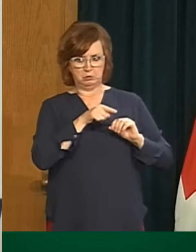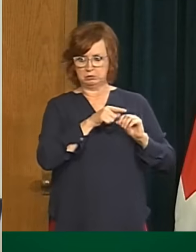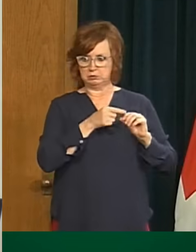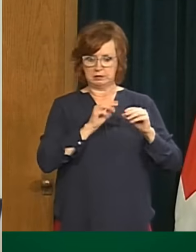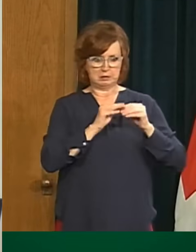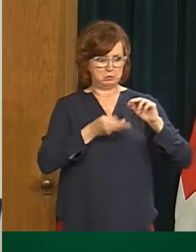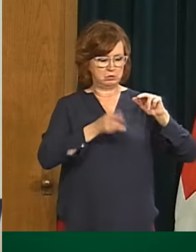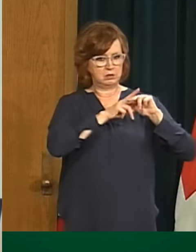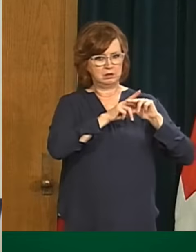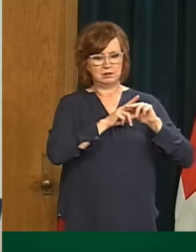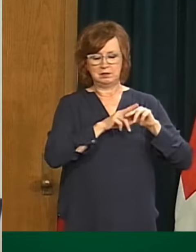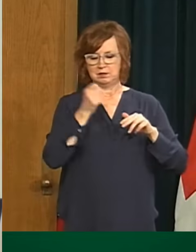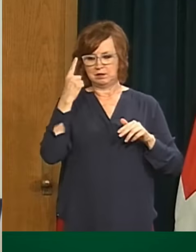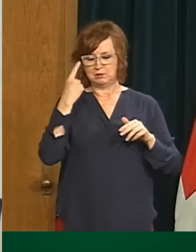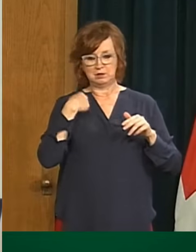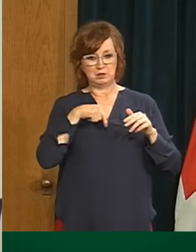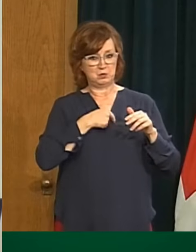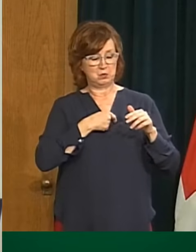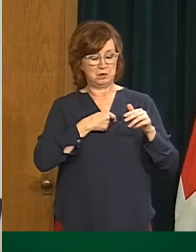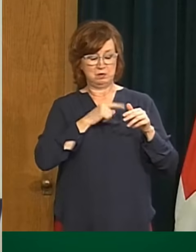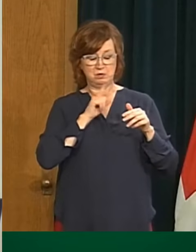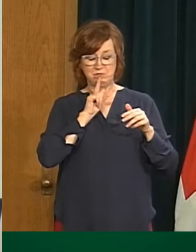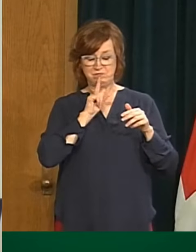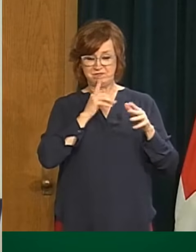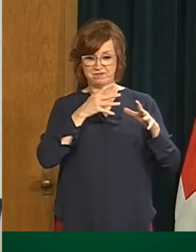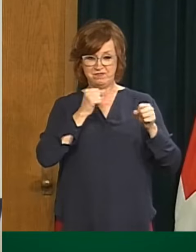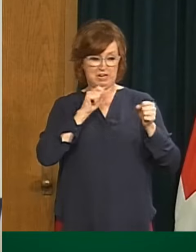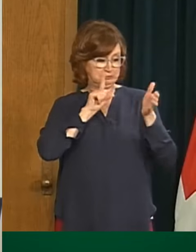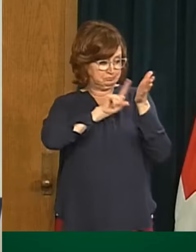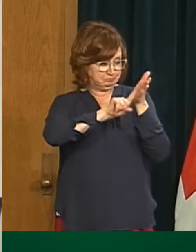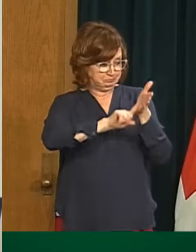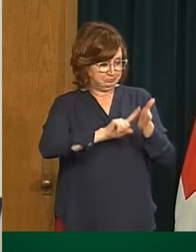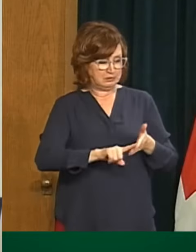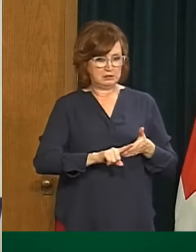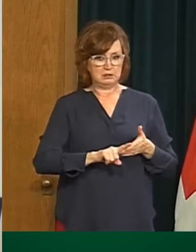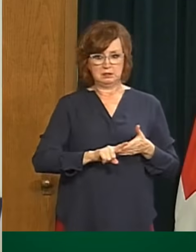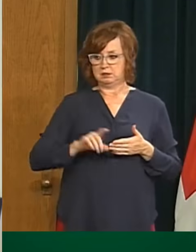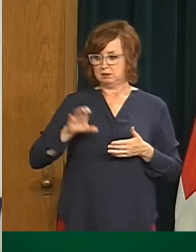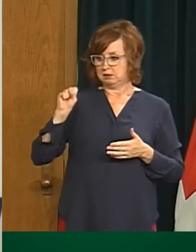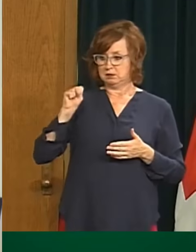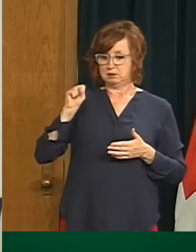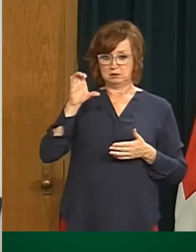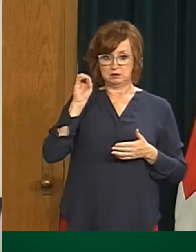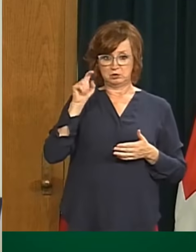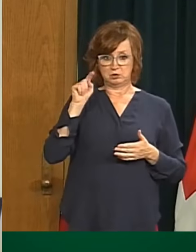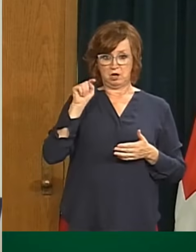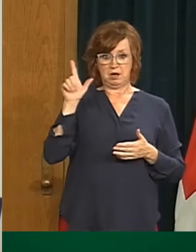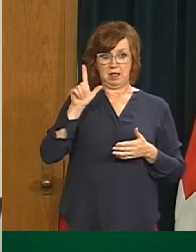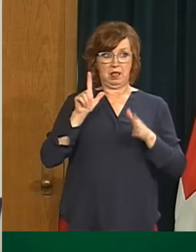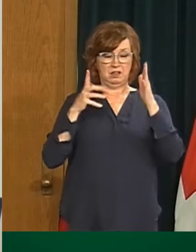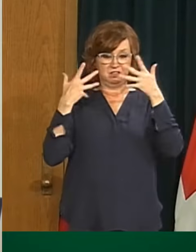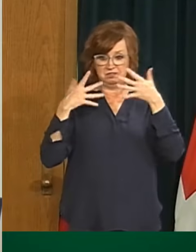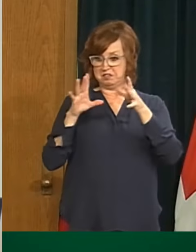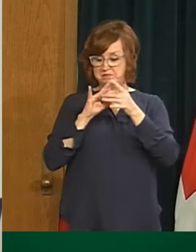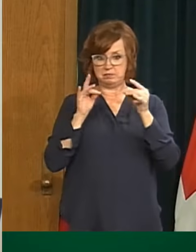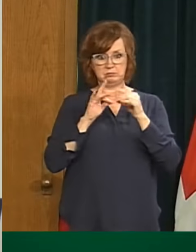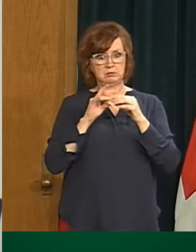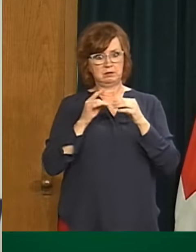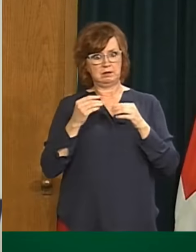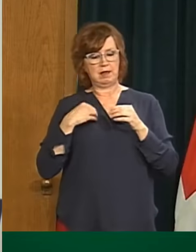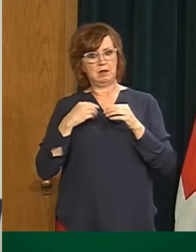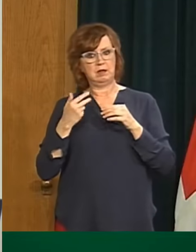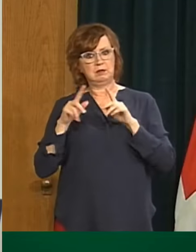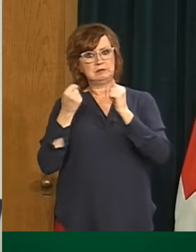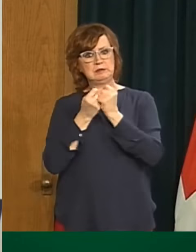aggressive contact tracing and very aggressive testing, like Scott mentioned. Teams are going door to door, house to